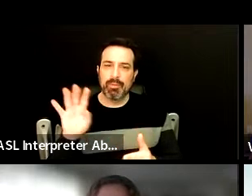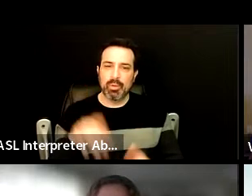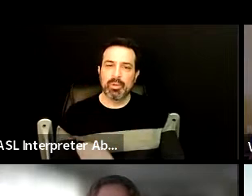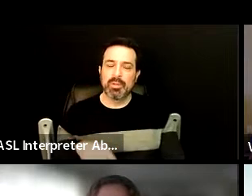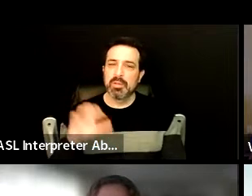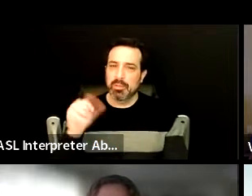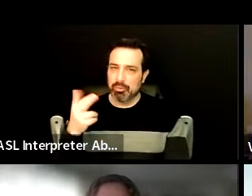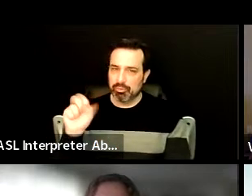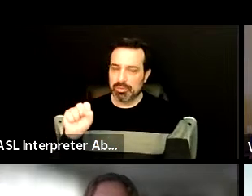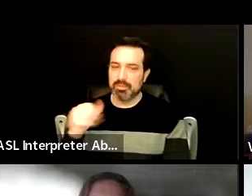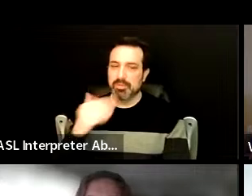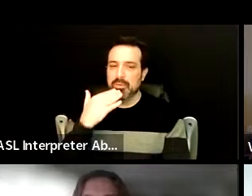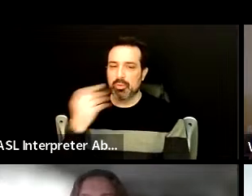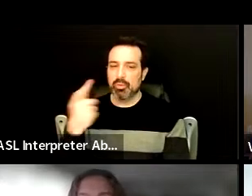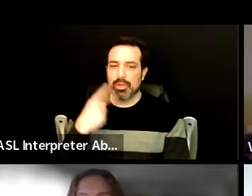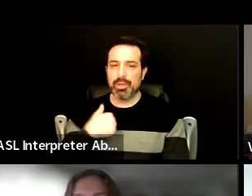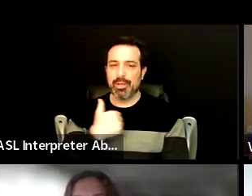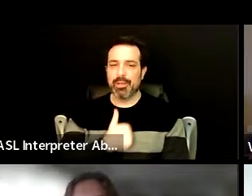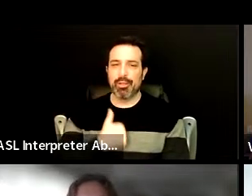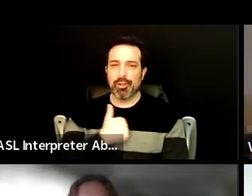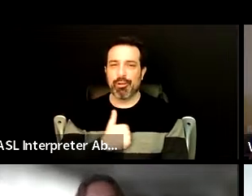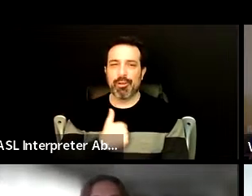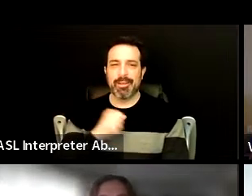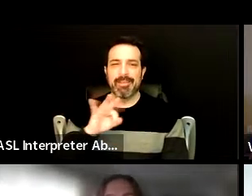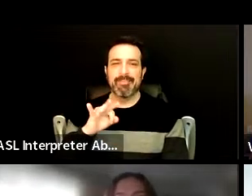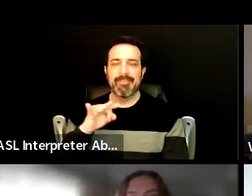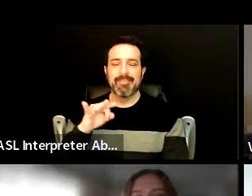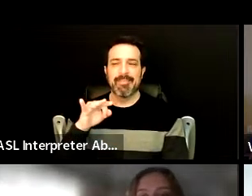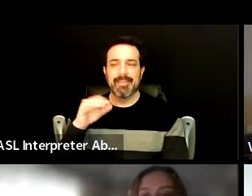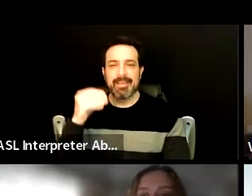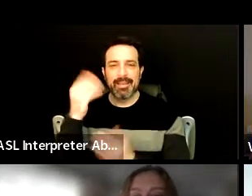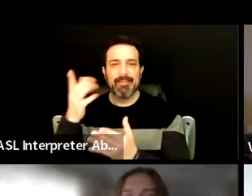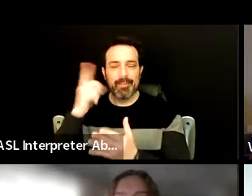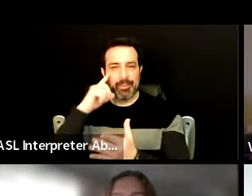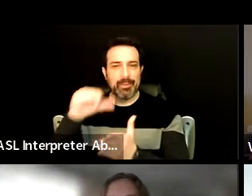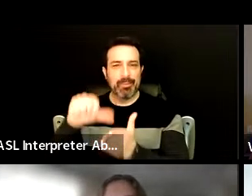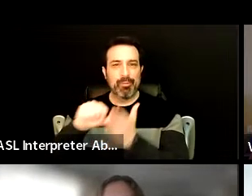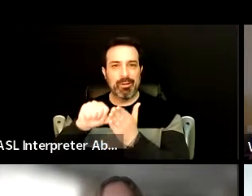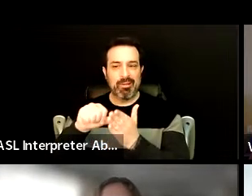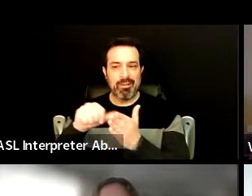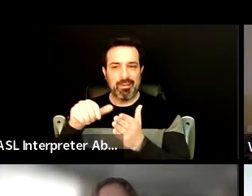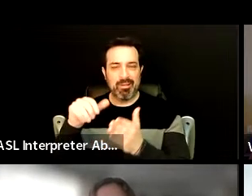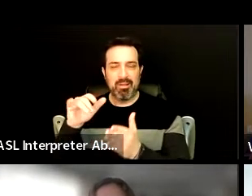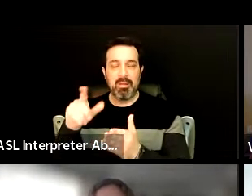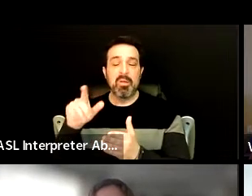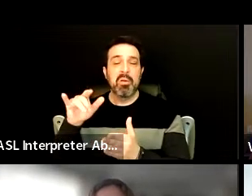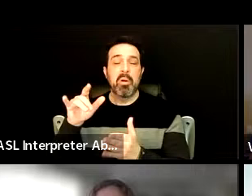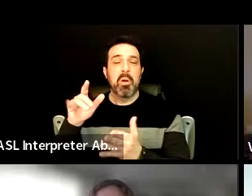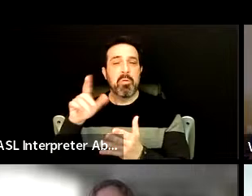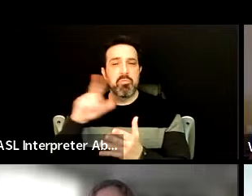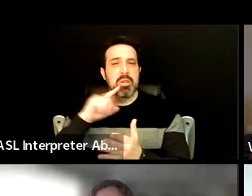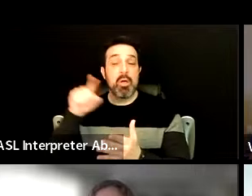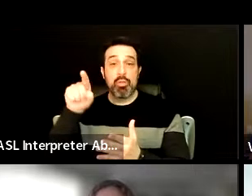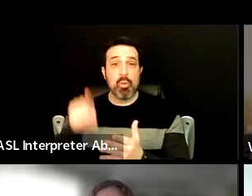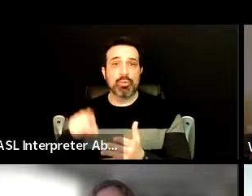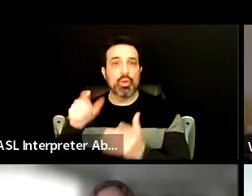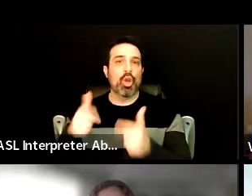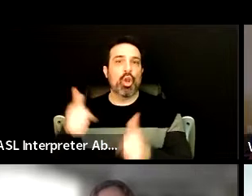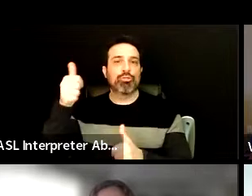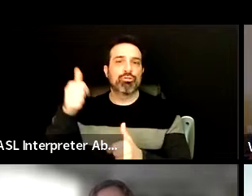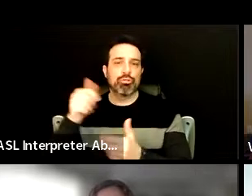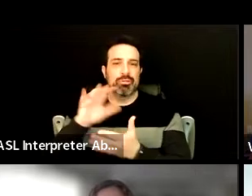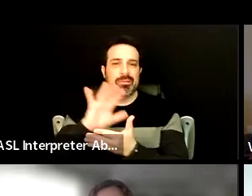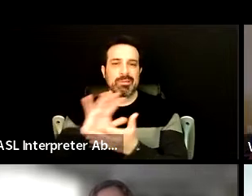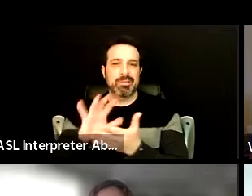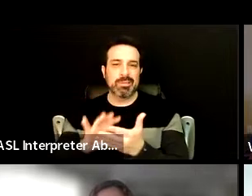Tom. Now I apologize if I gave you that impression that it was only these things. Those were the larger design options, and so there's a lot